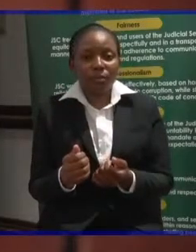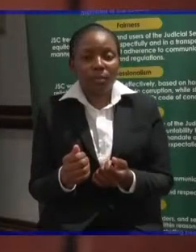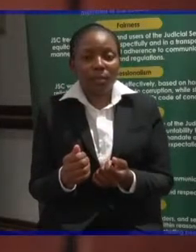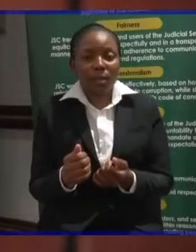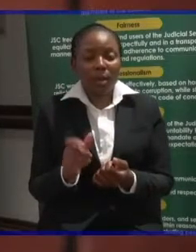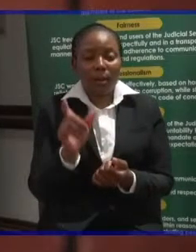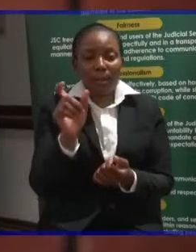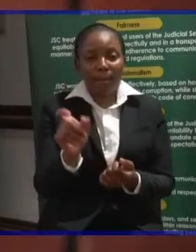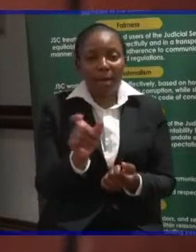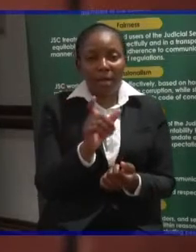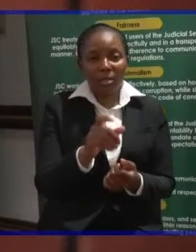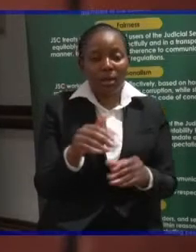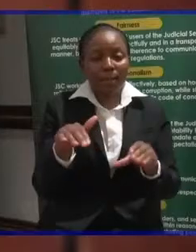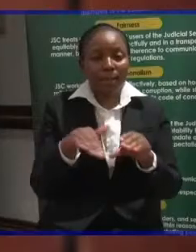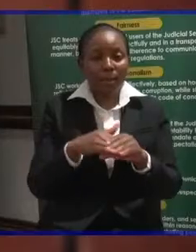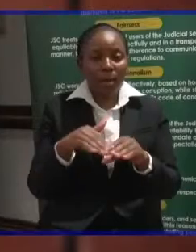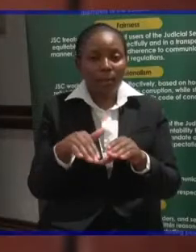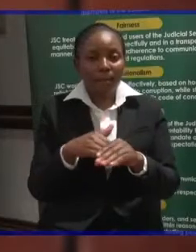party is a member,